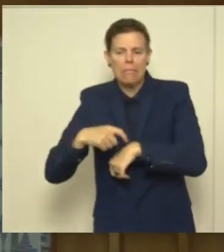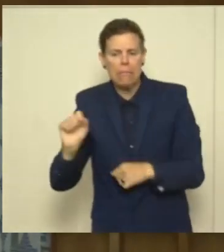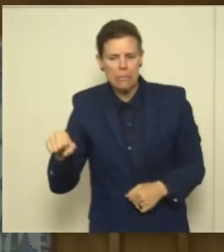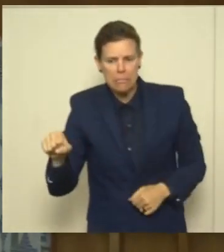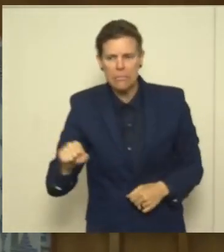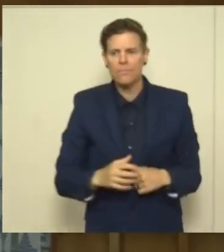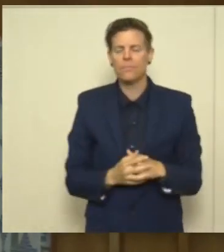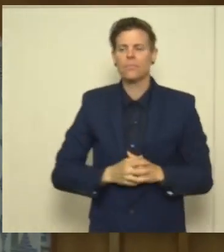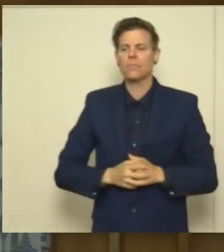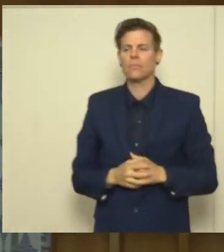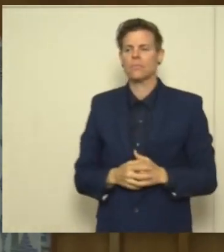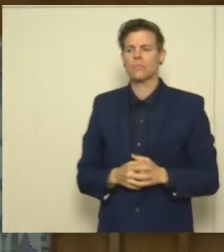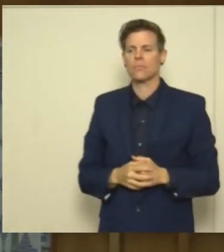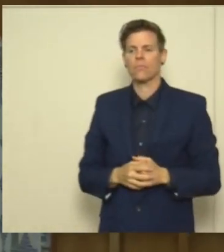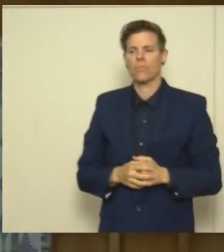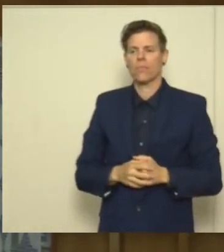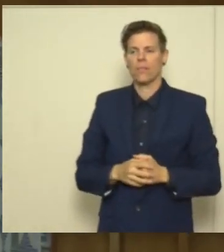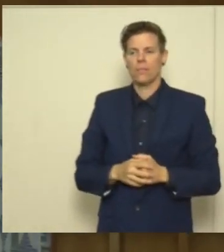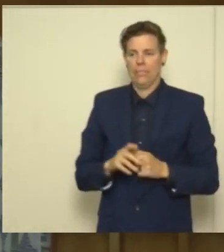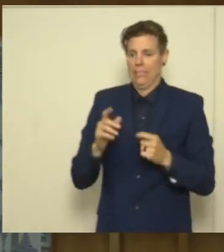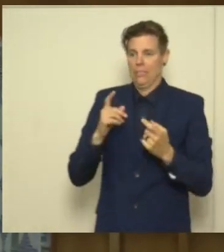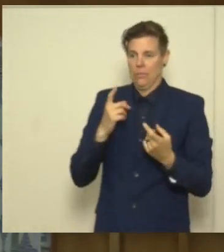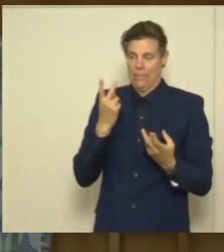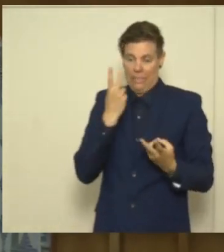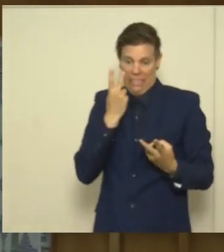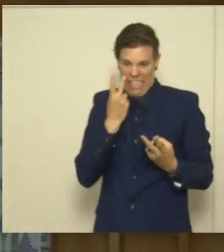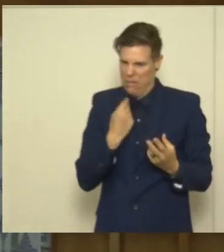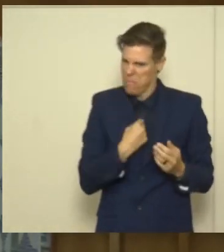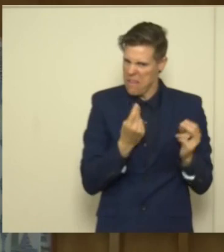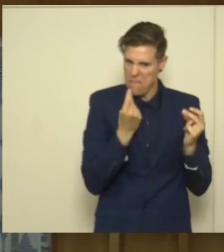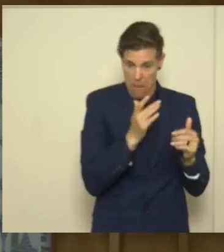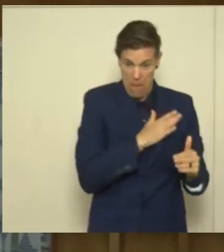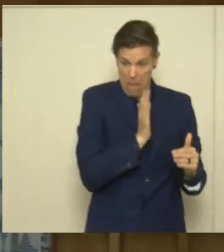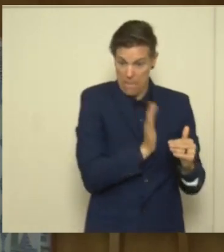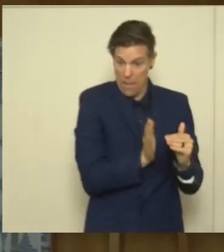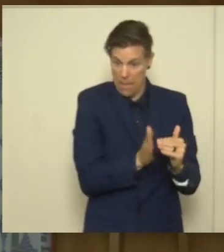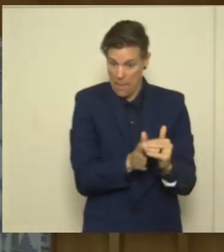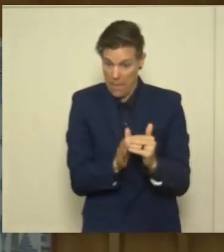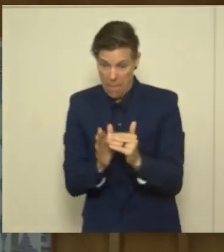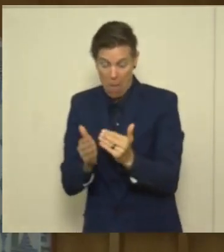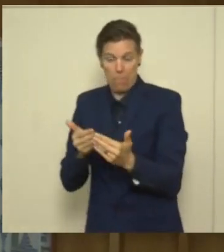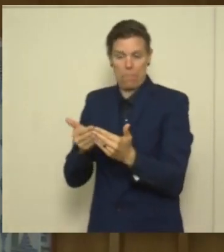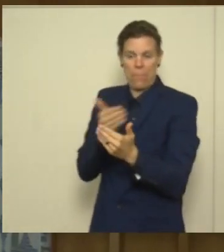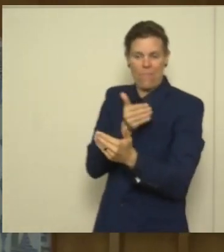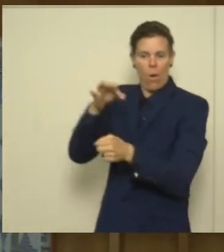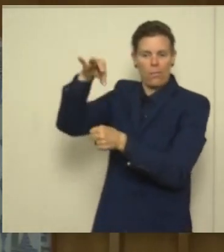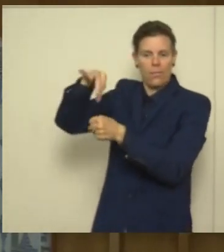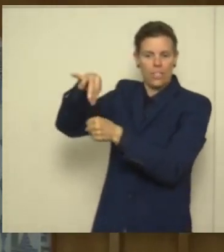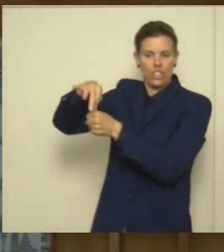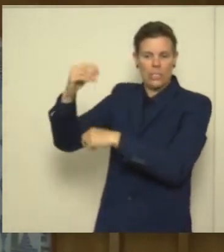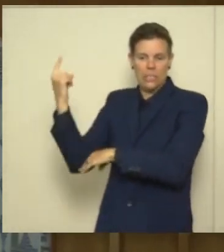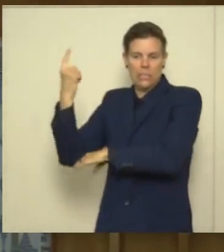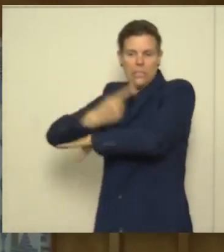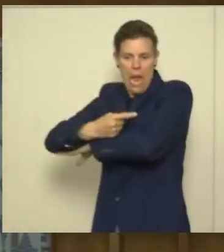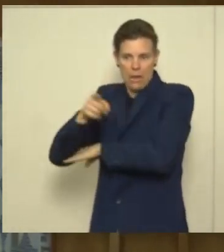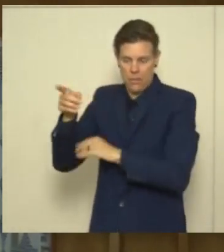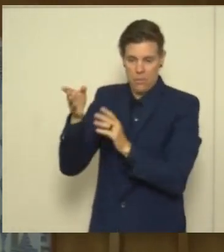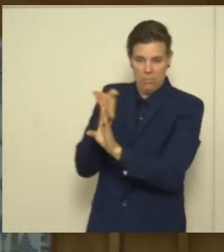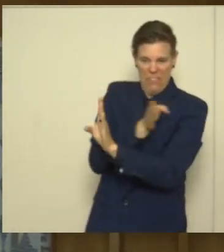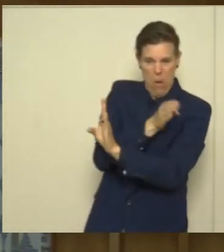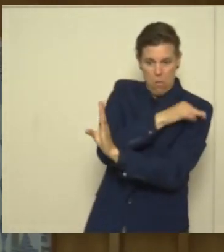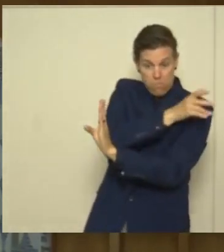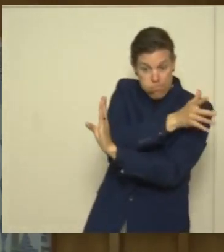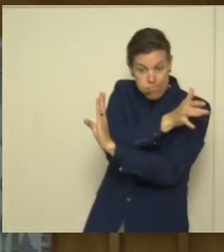to get done in advance of election day. And the second is going to be on the voters. And for those of us,